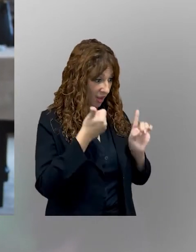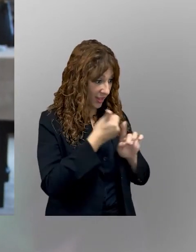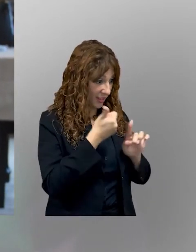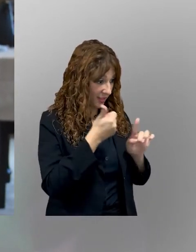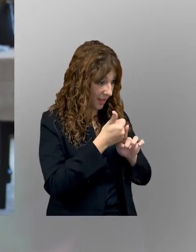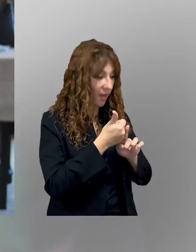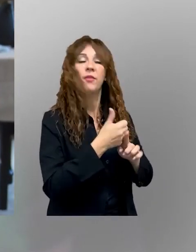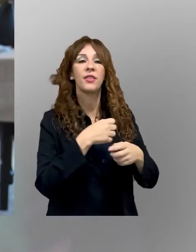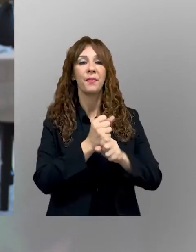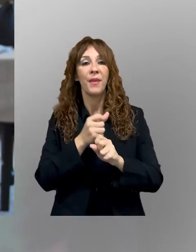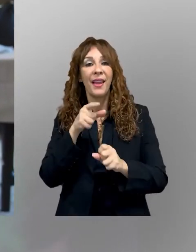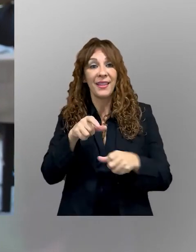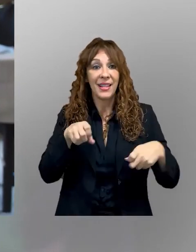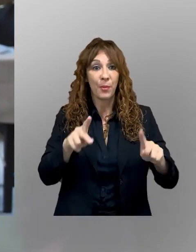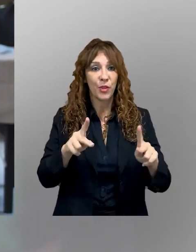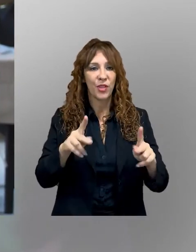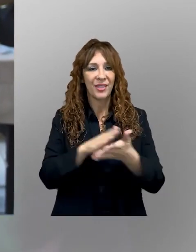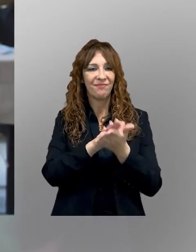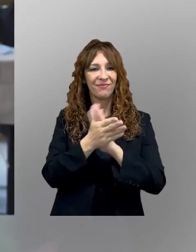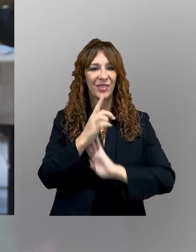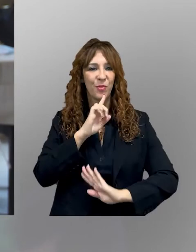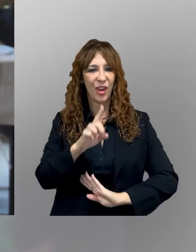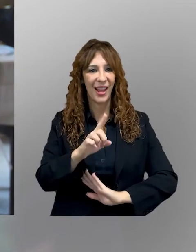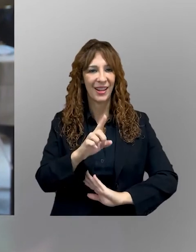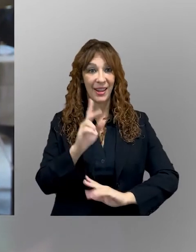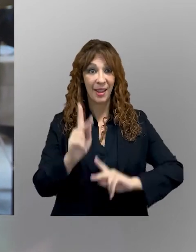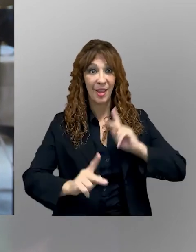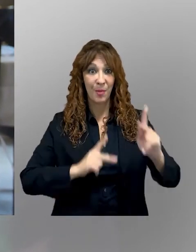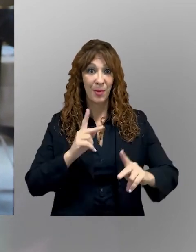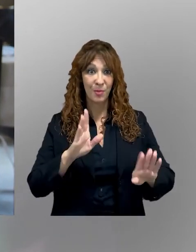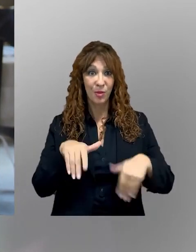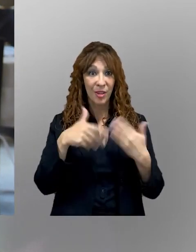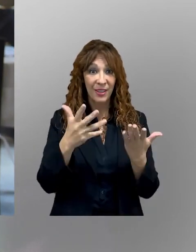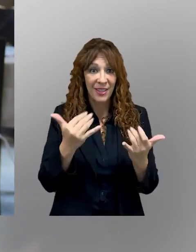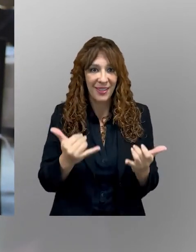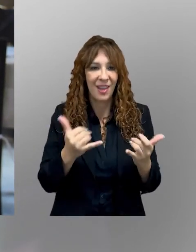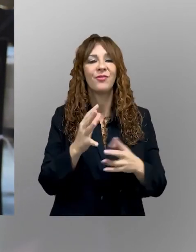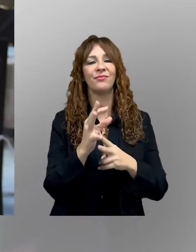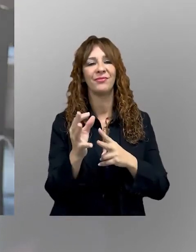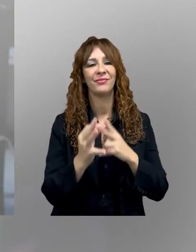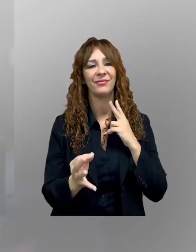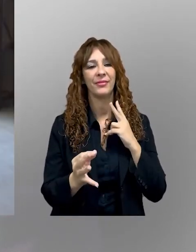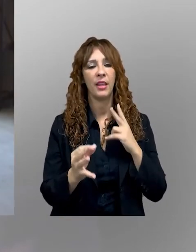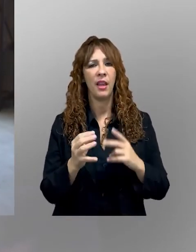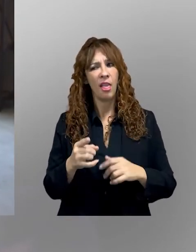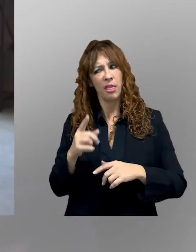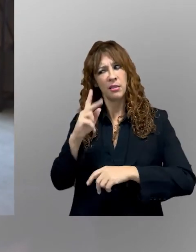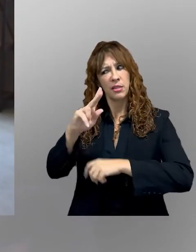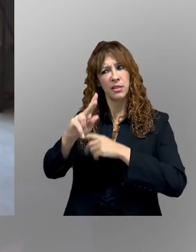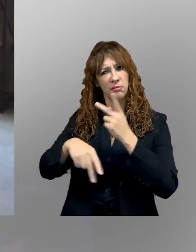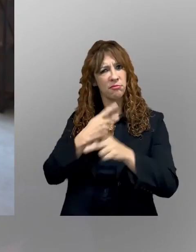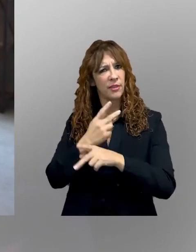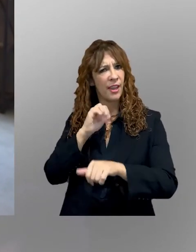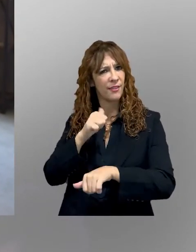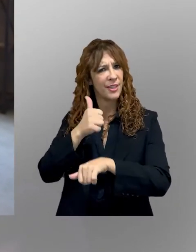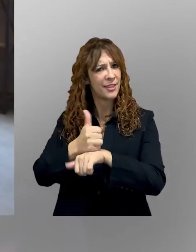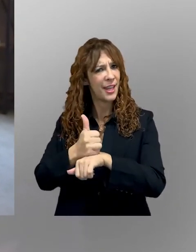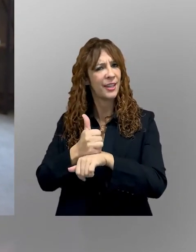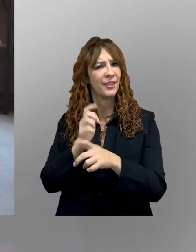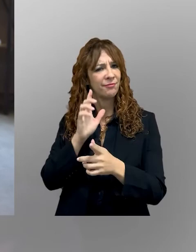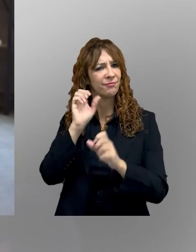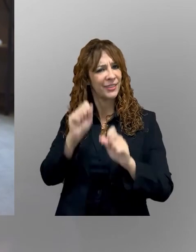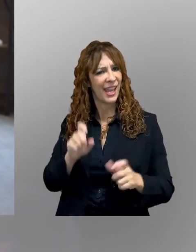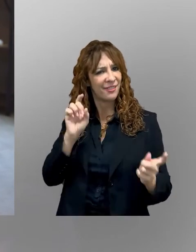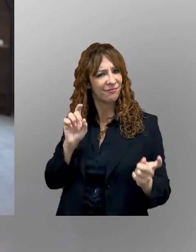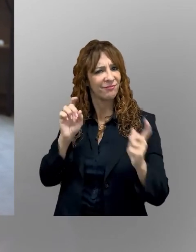to make this opportunity a reality. People were given choices. This kind of a setting,